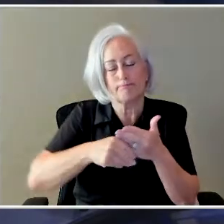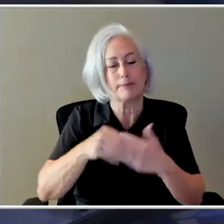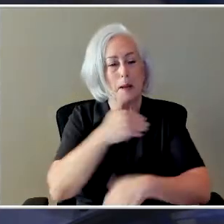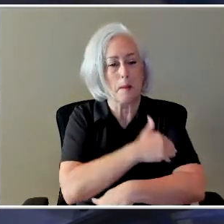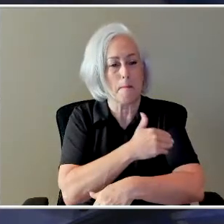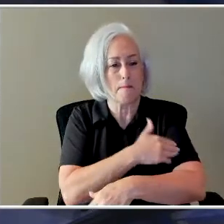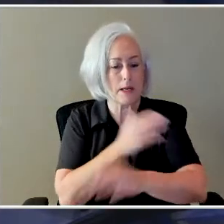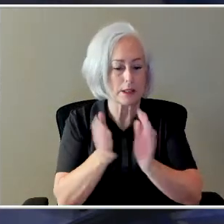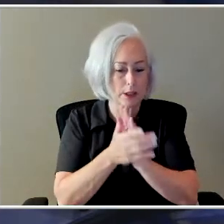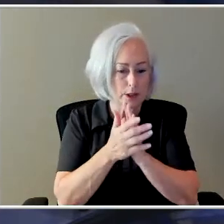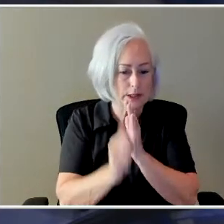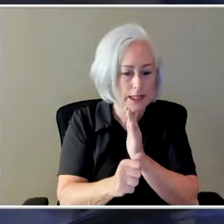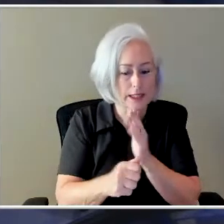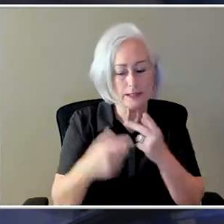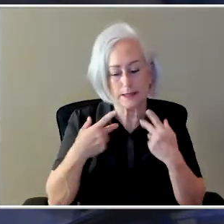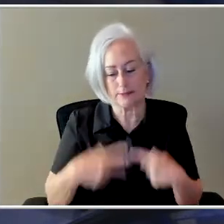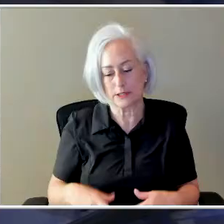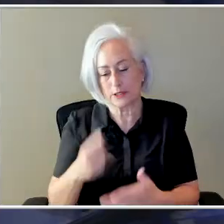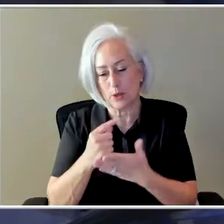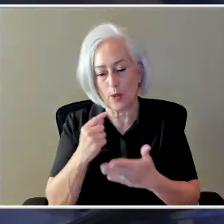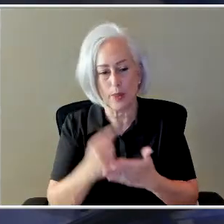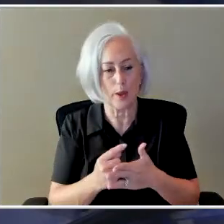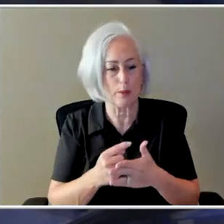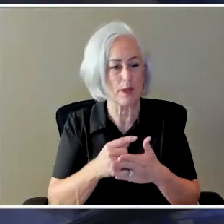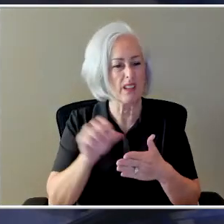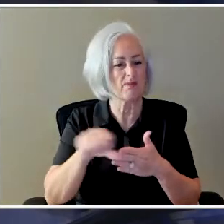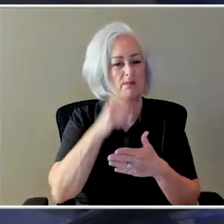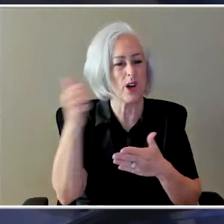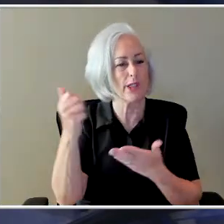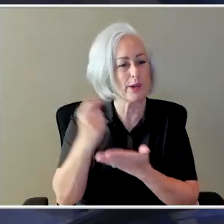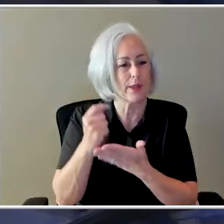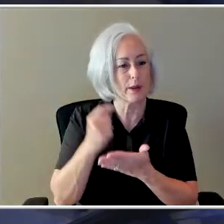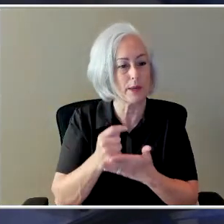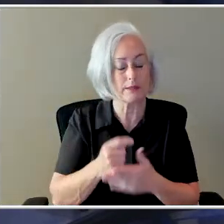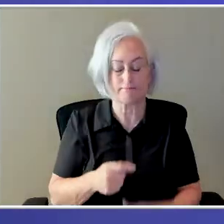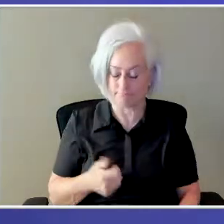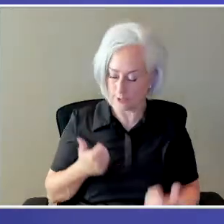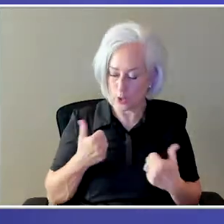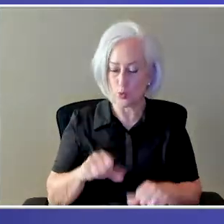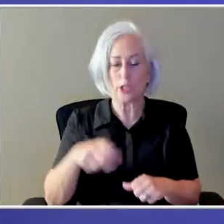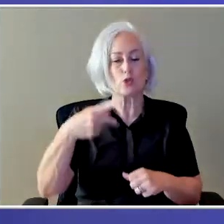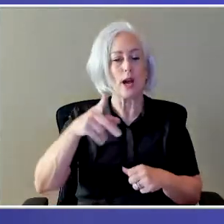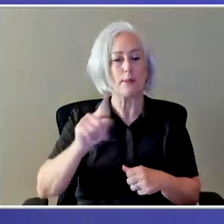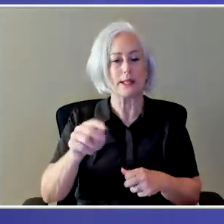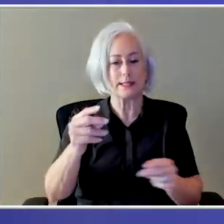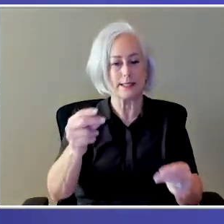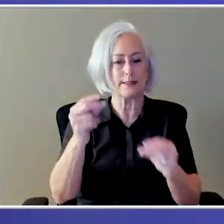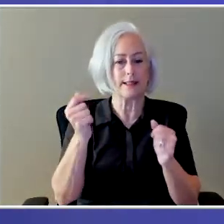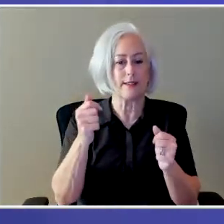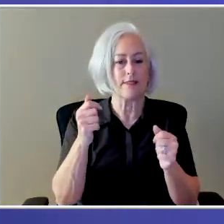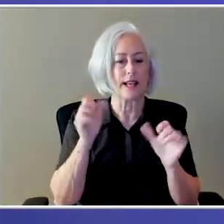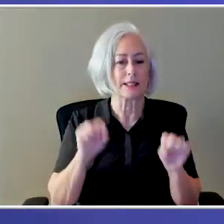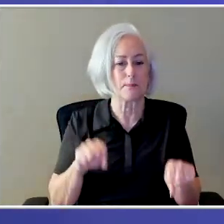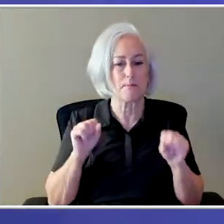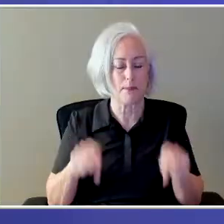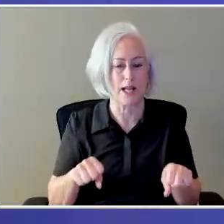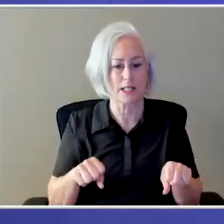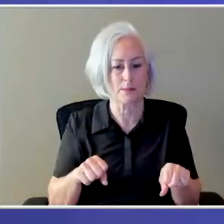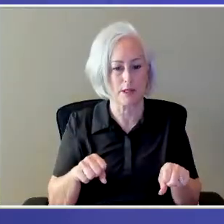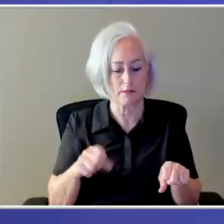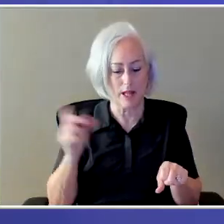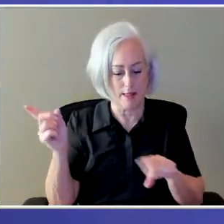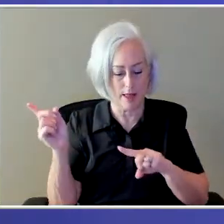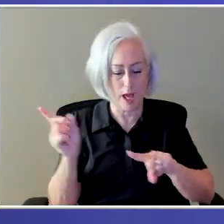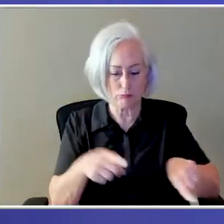physical therapy eventually. We try to get physical therapy going as quickly as possible. They have came to see patients on